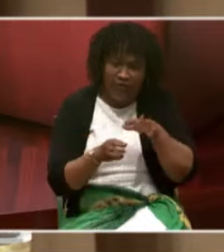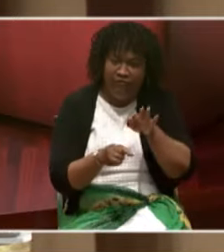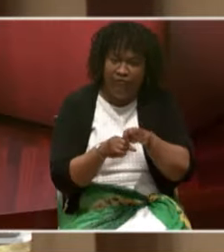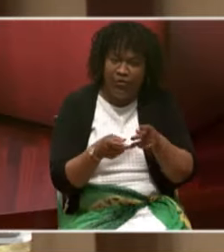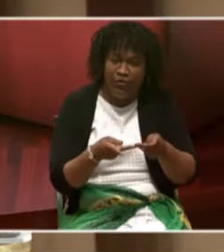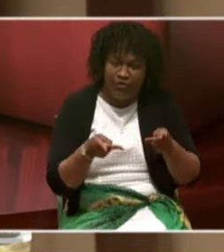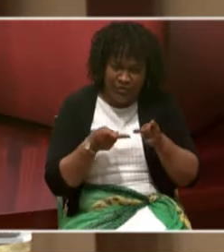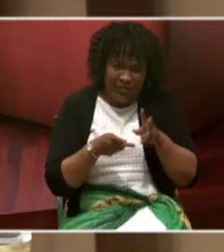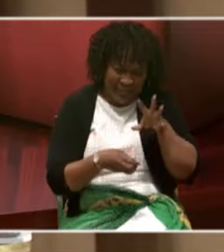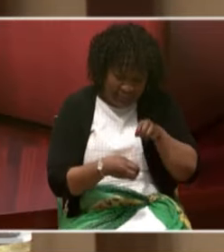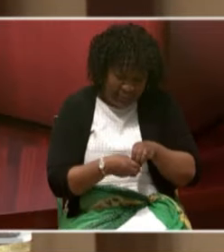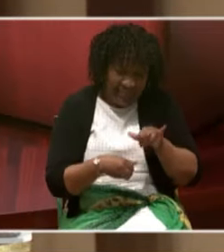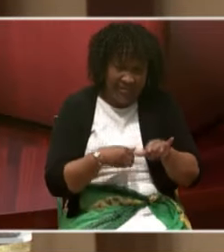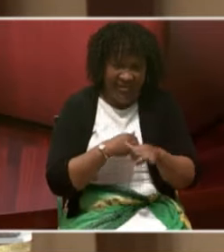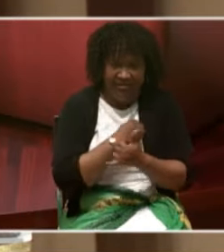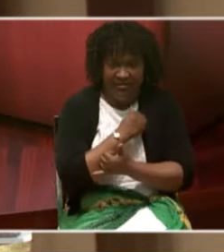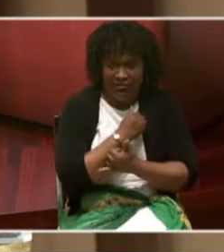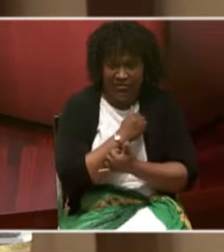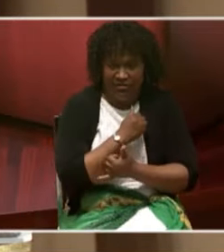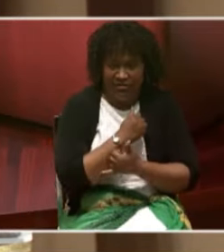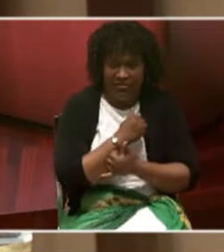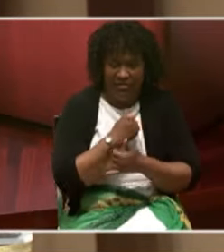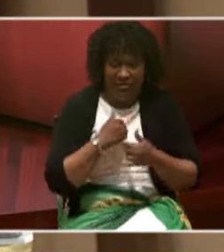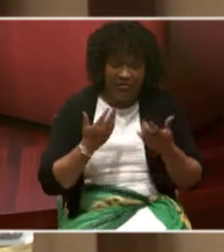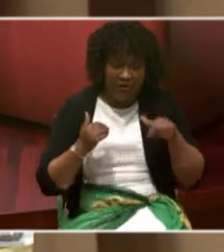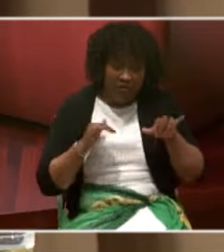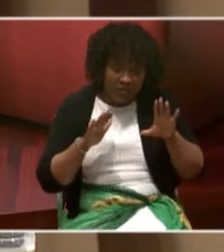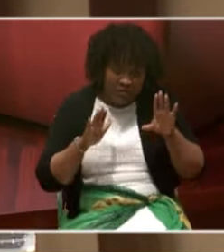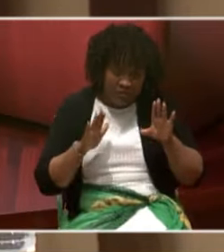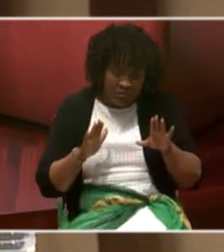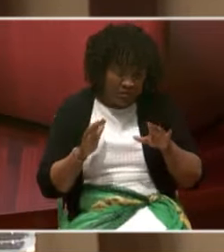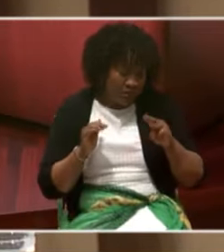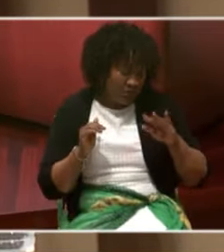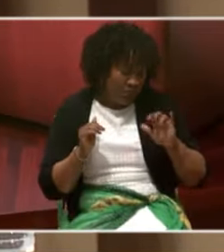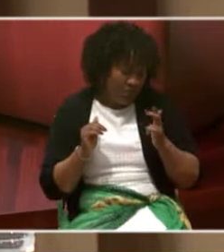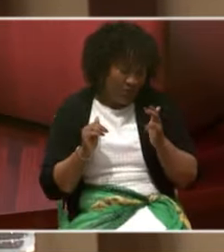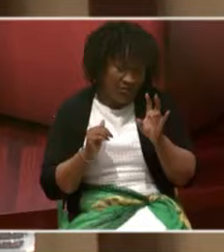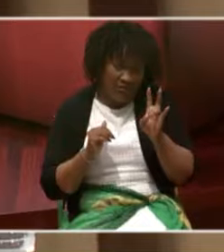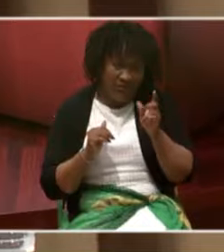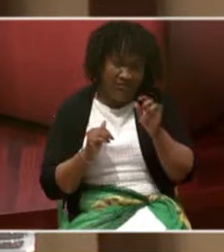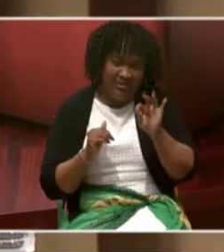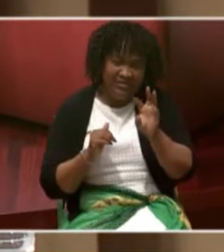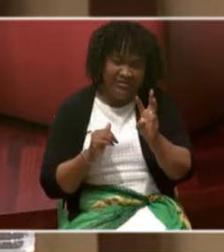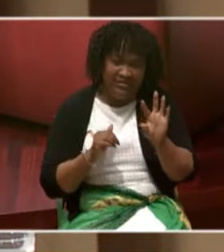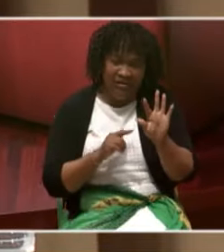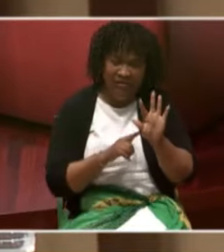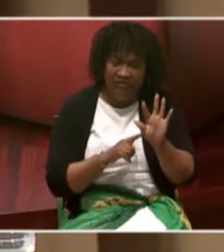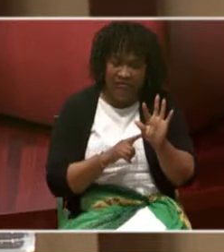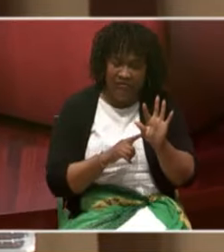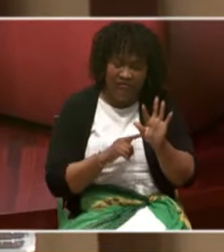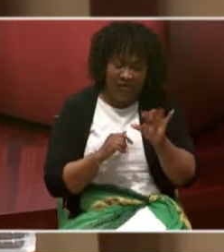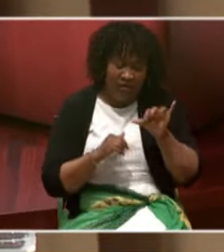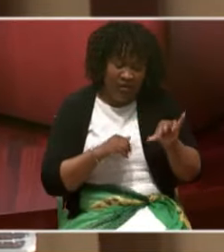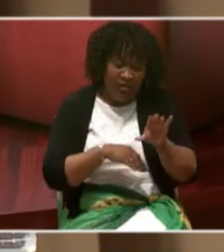I was hit in the head by a state trooper with a nightstick. I was the first one to take a blow.